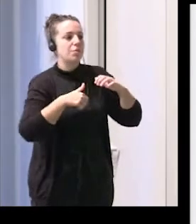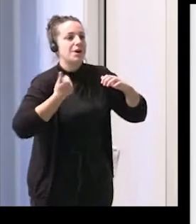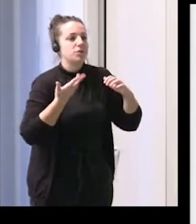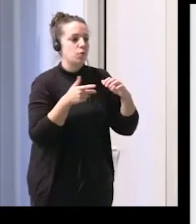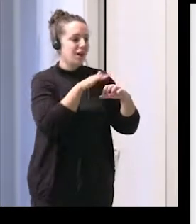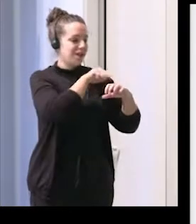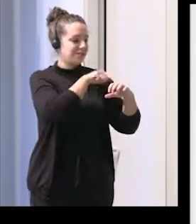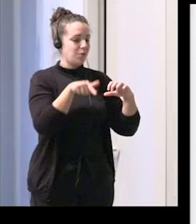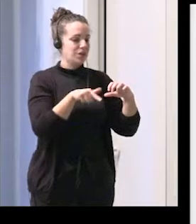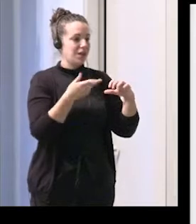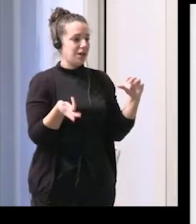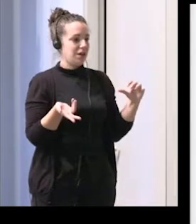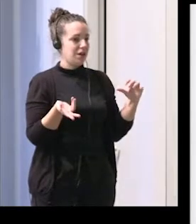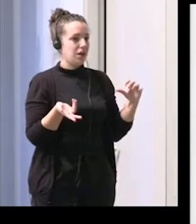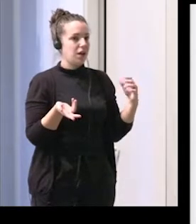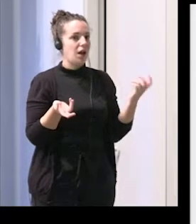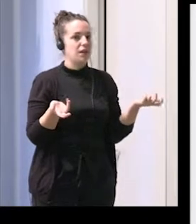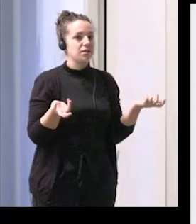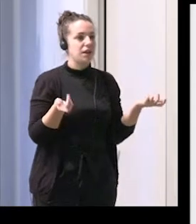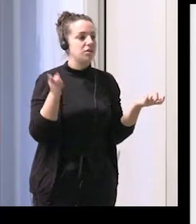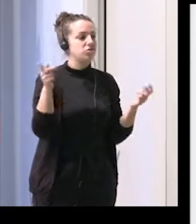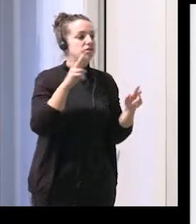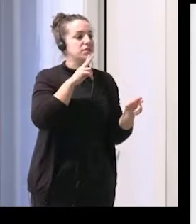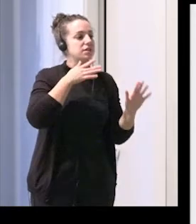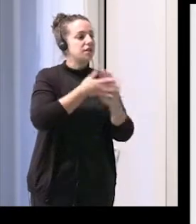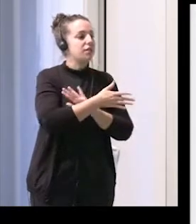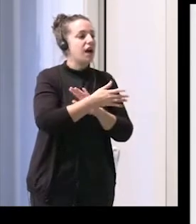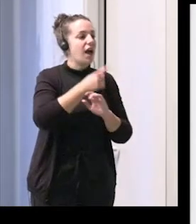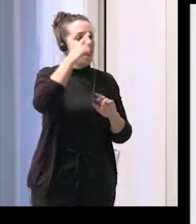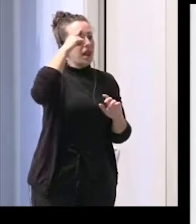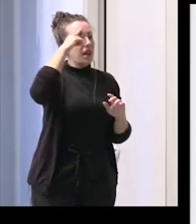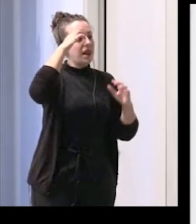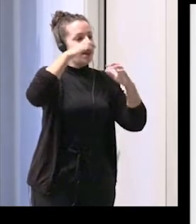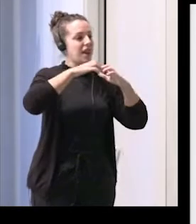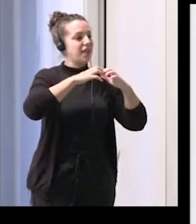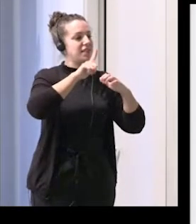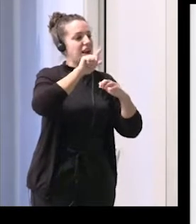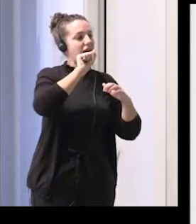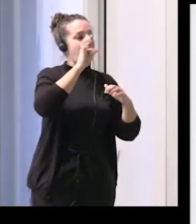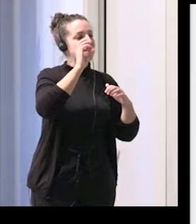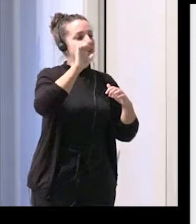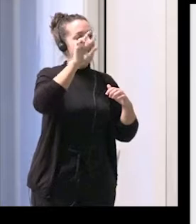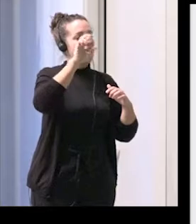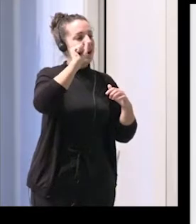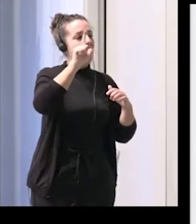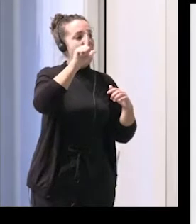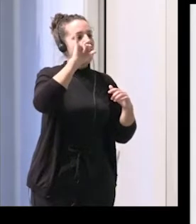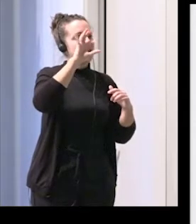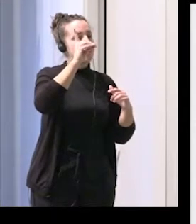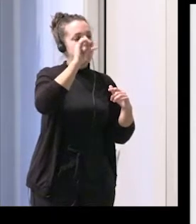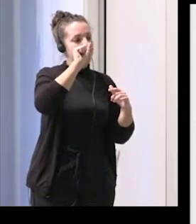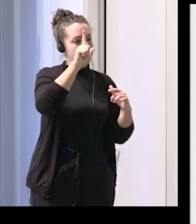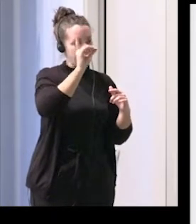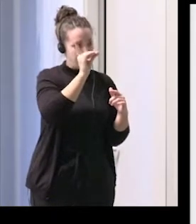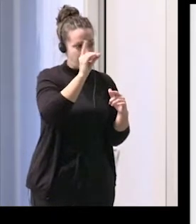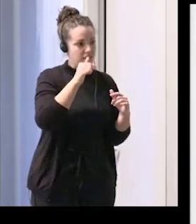cortical hemispheric lateralization. So we would always expect, as you see here, that it's the contralateral cortex that's